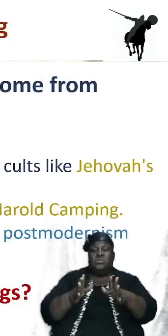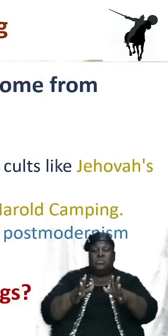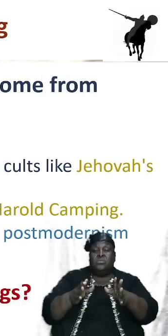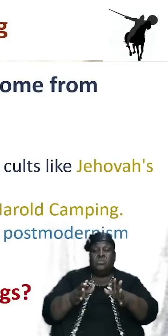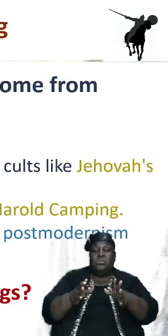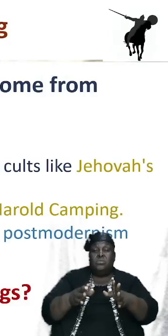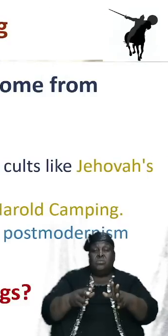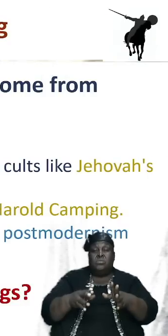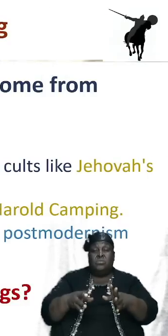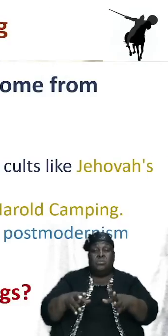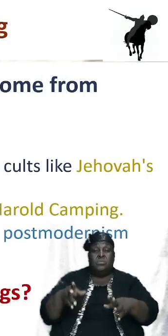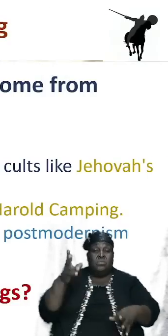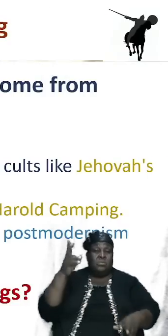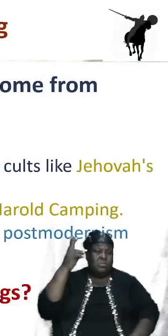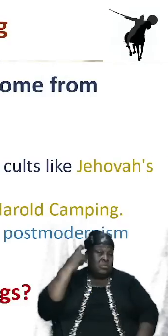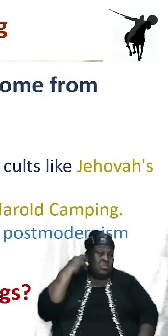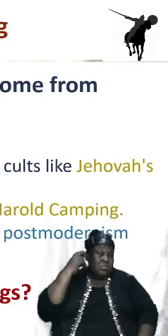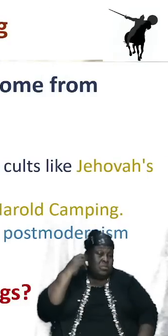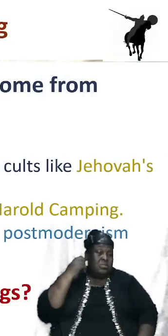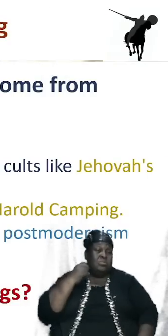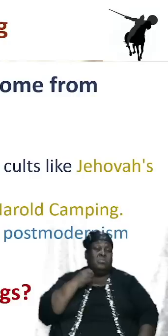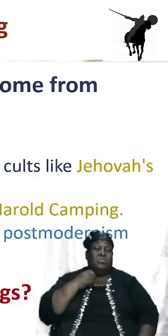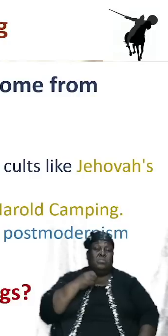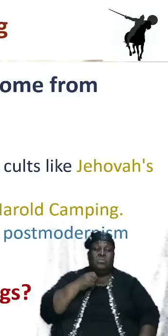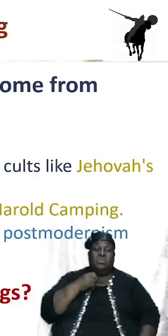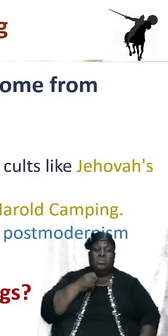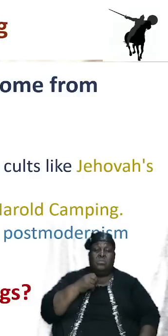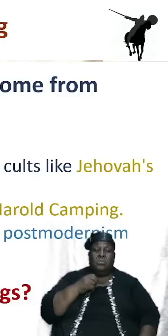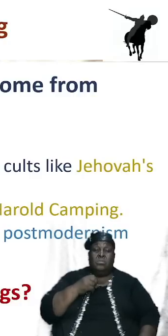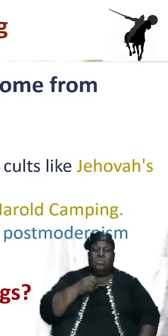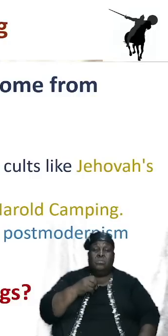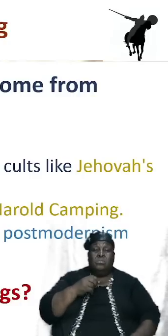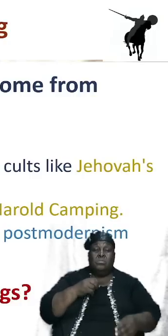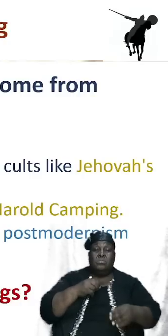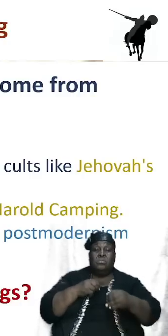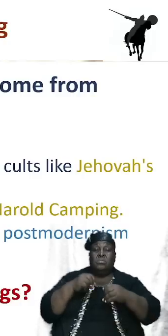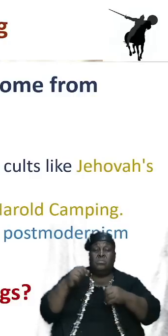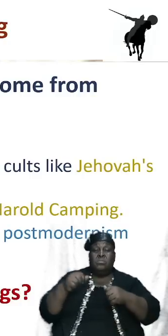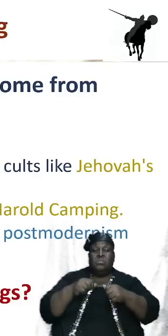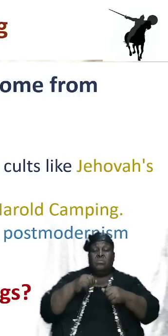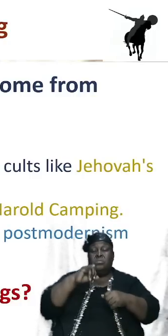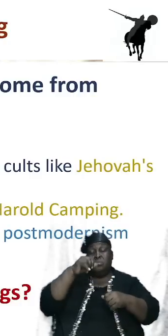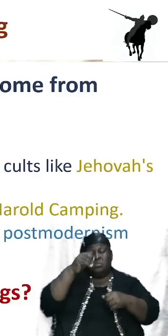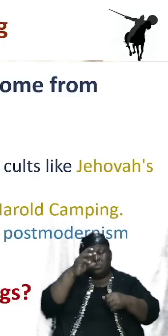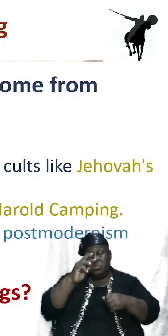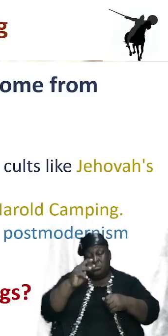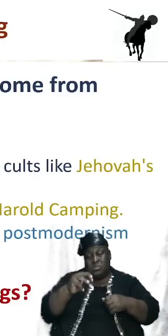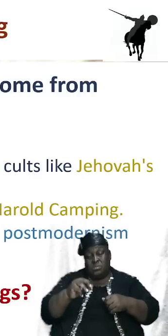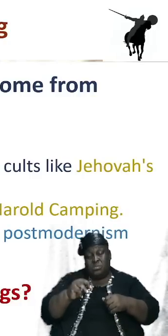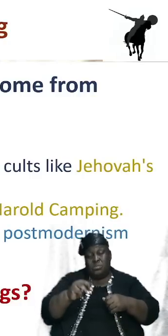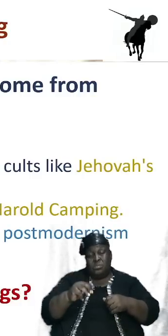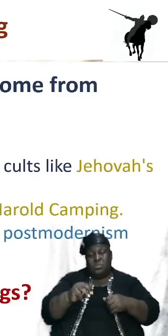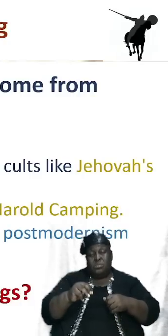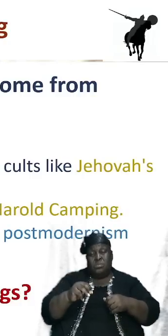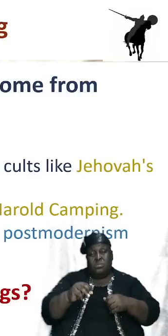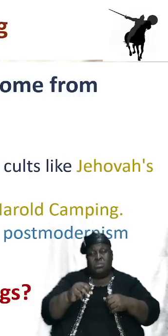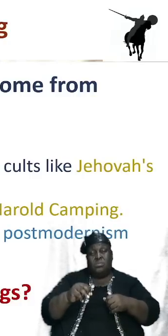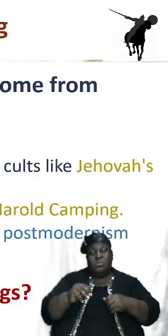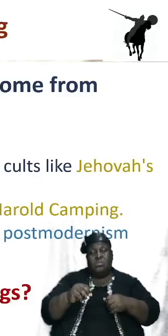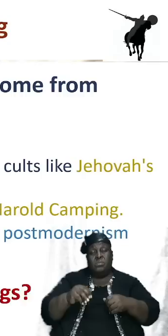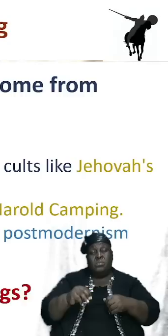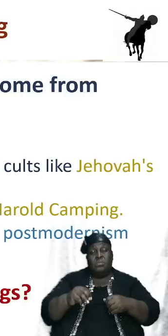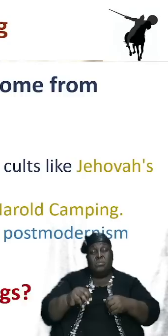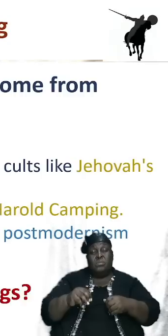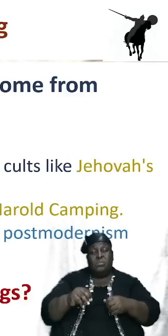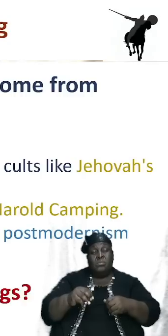have hearsays like Gnosticism and Pelagianism and the cult like Jehovah's Witness and the Mormons. And we have false prophets like Jim